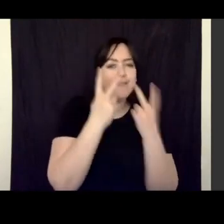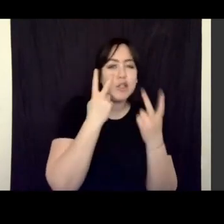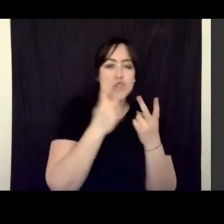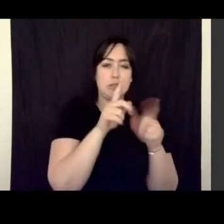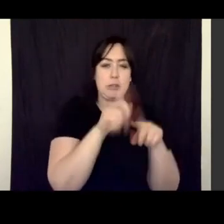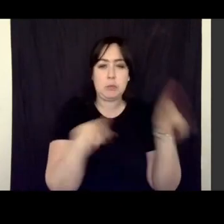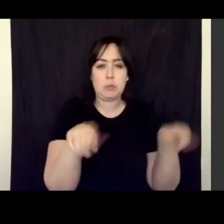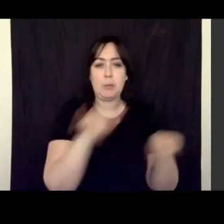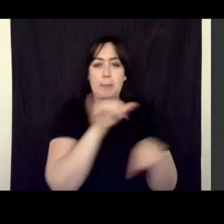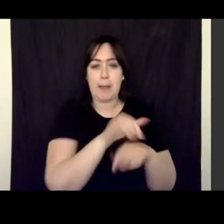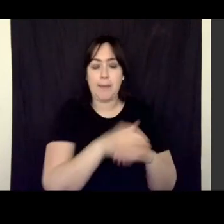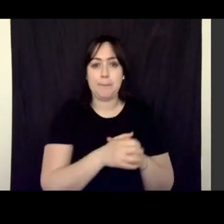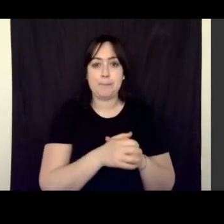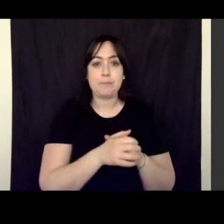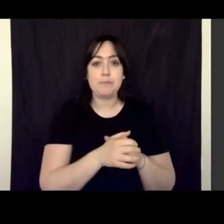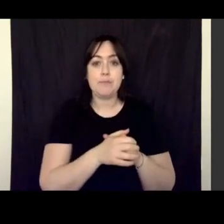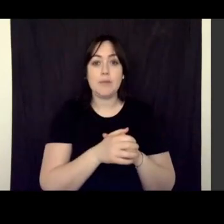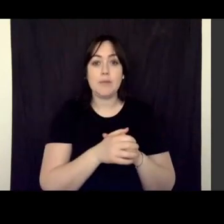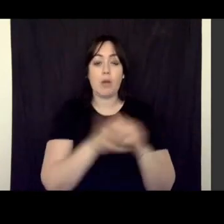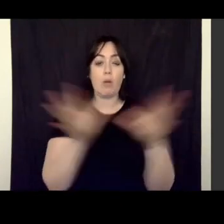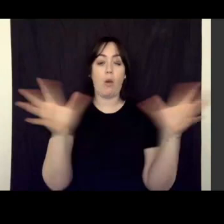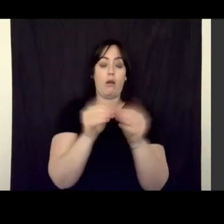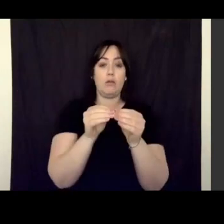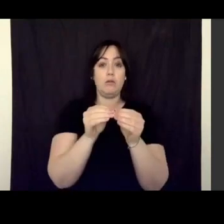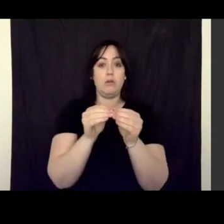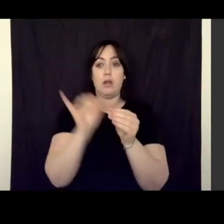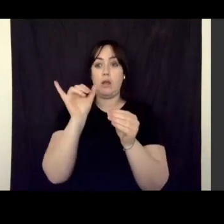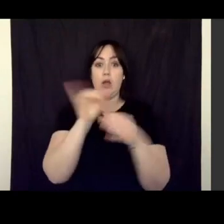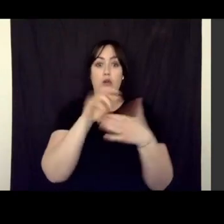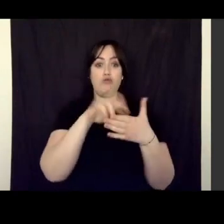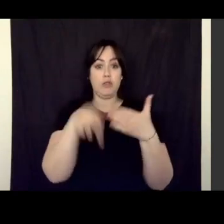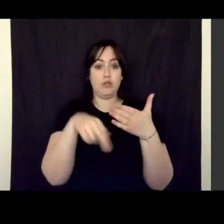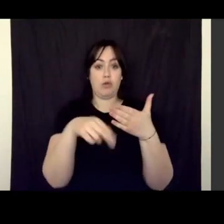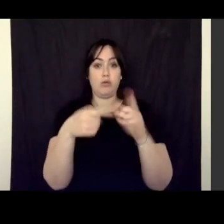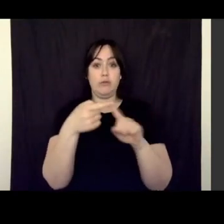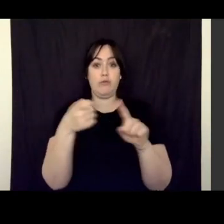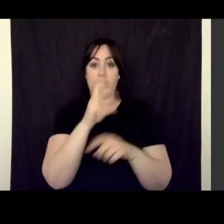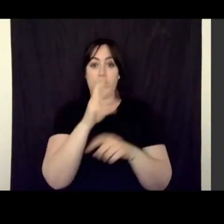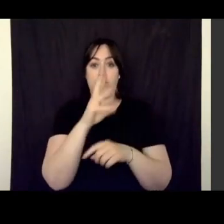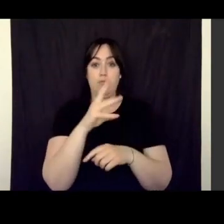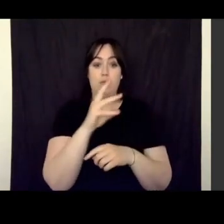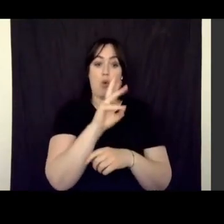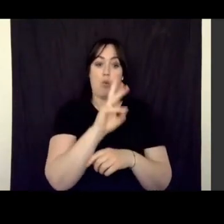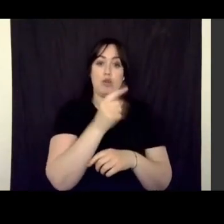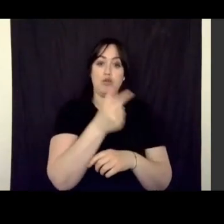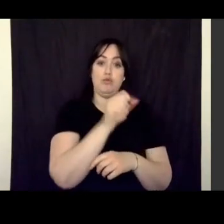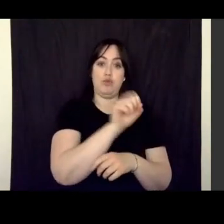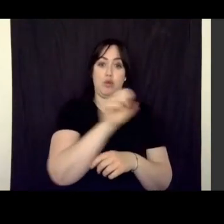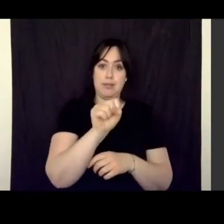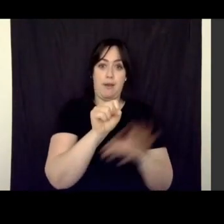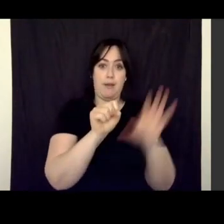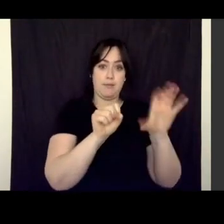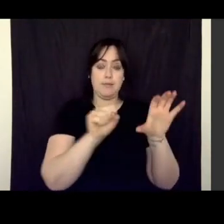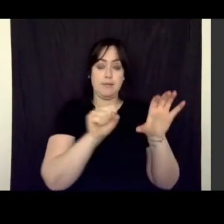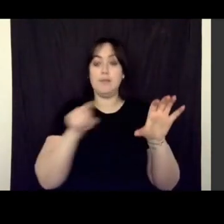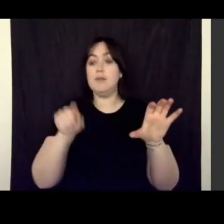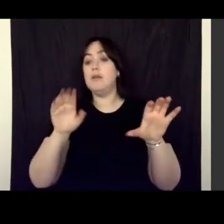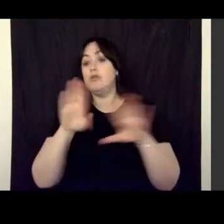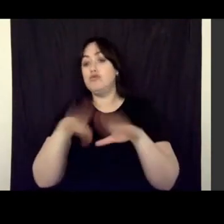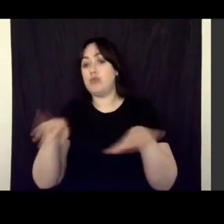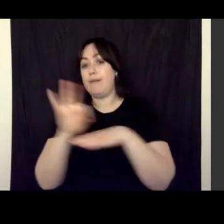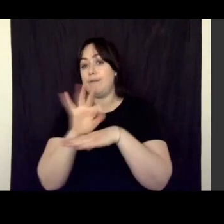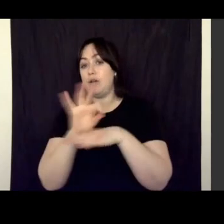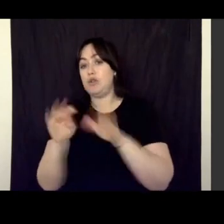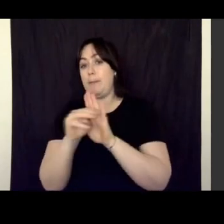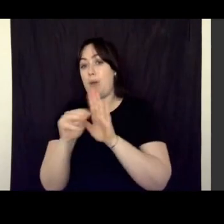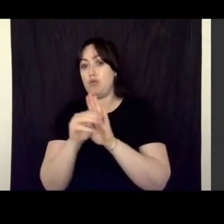compare the results coming from the Washington Group short set and the child functioning module for the same